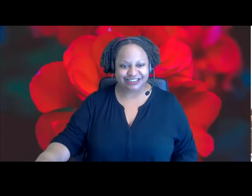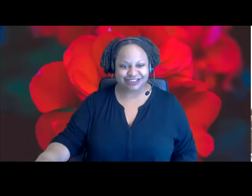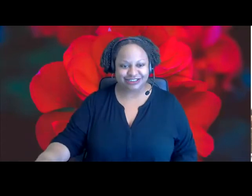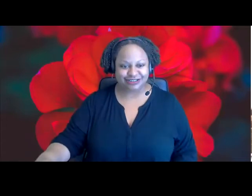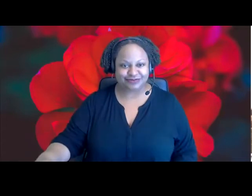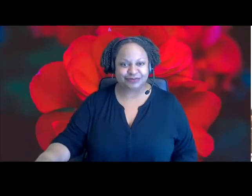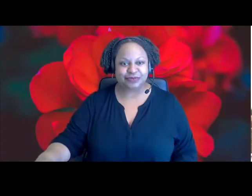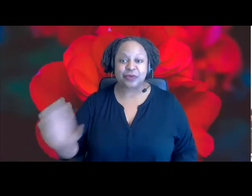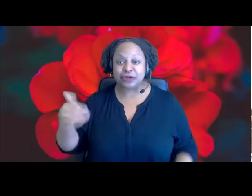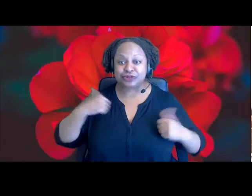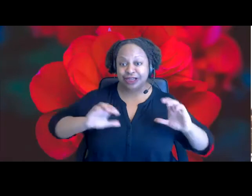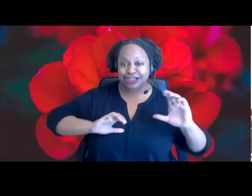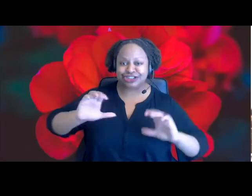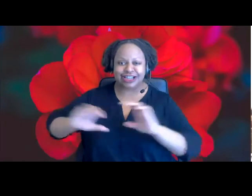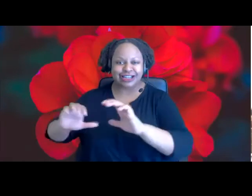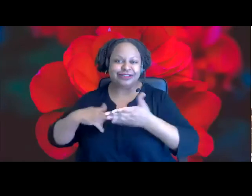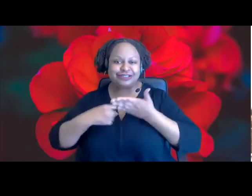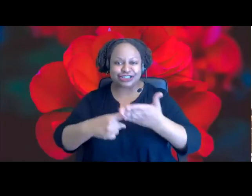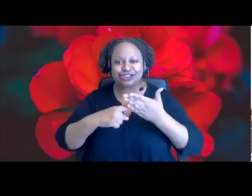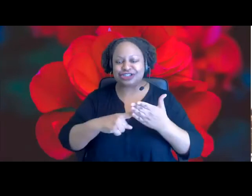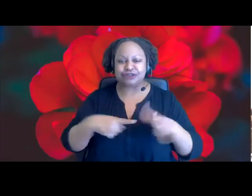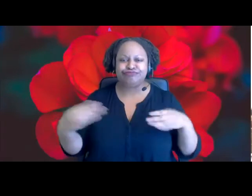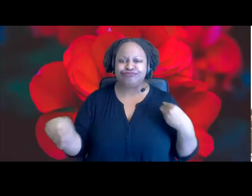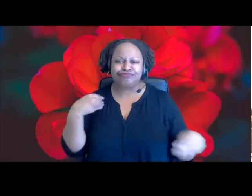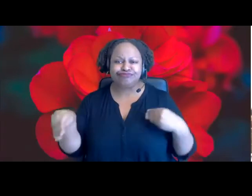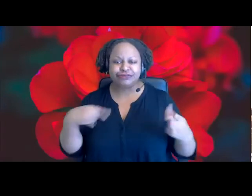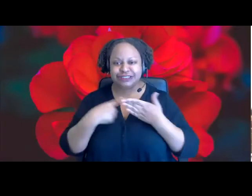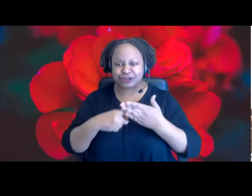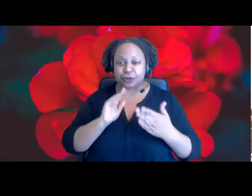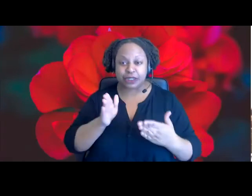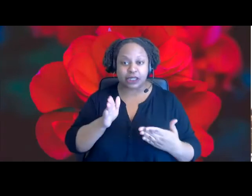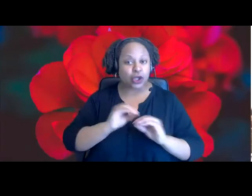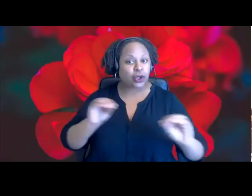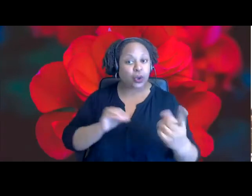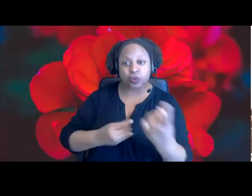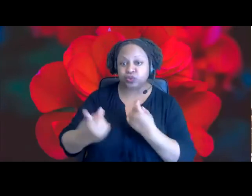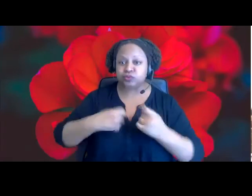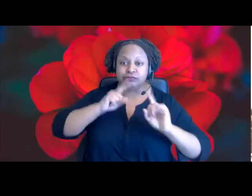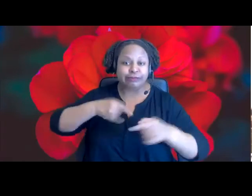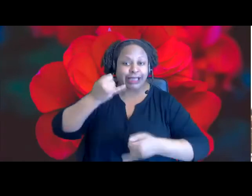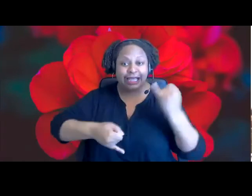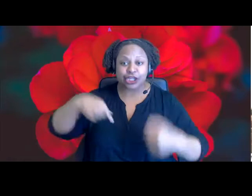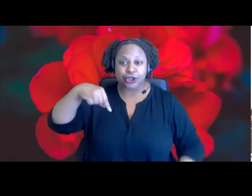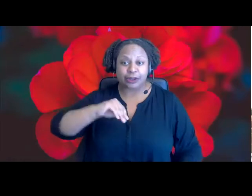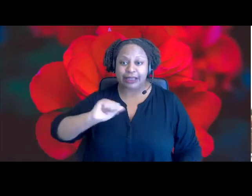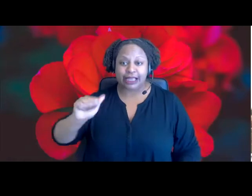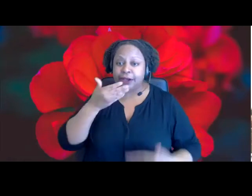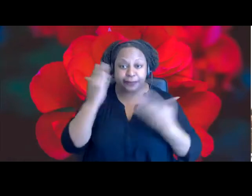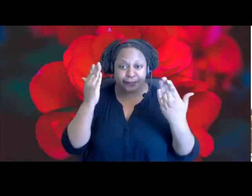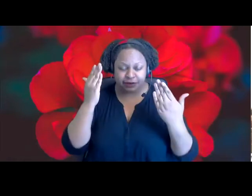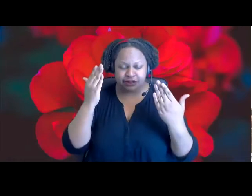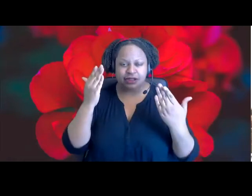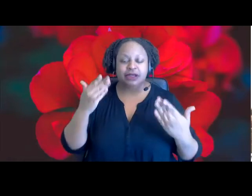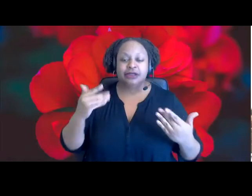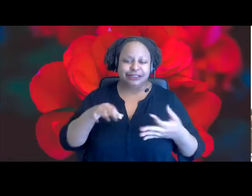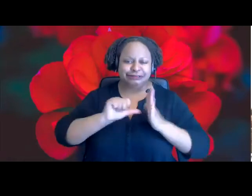gonna try to have a conversation and have a free-flowing conversation. There won't be a Q&A after. And just to say, you know, it's always